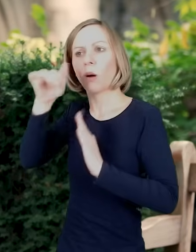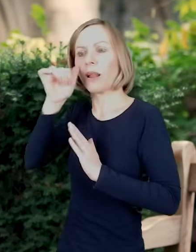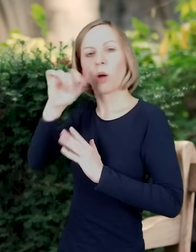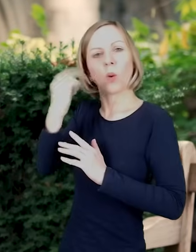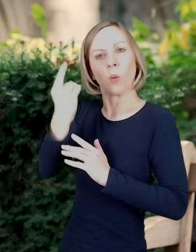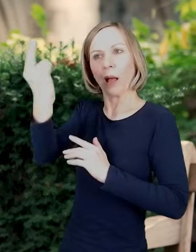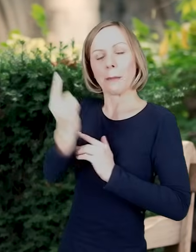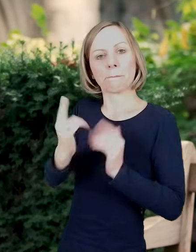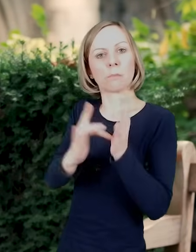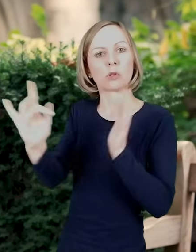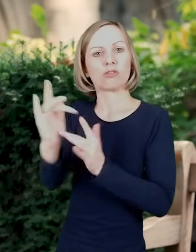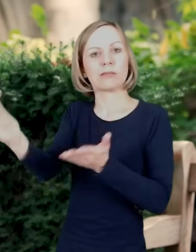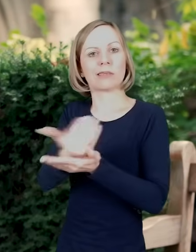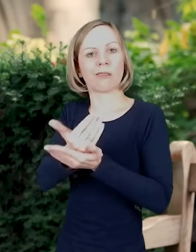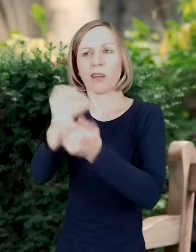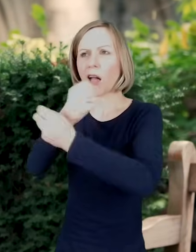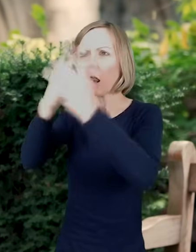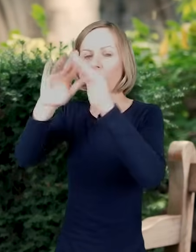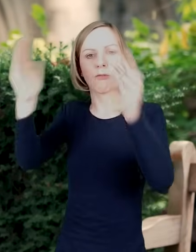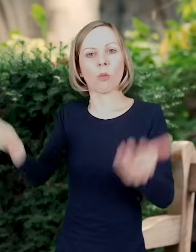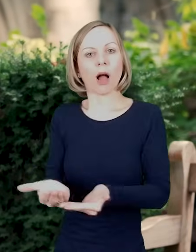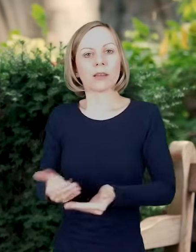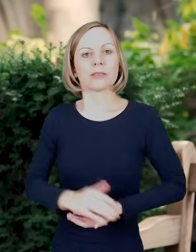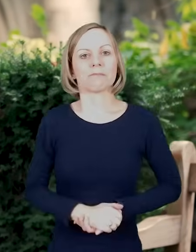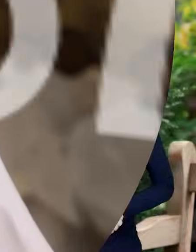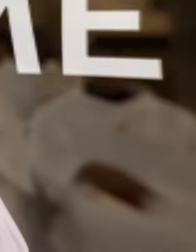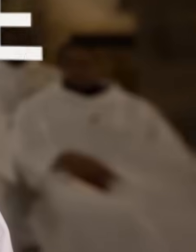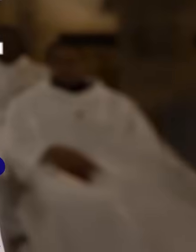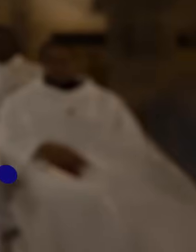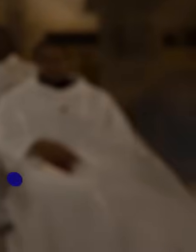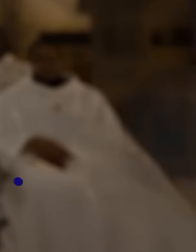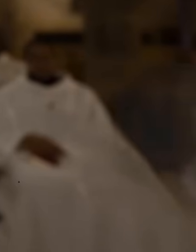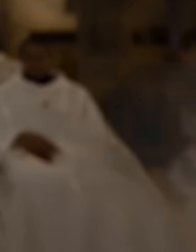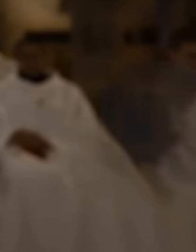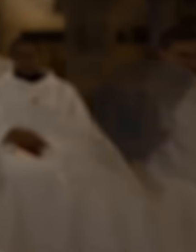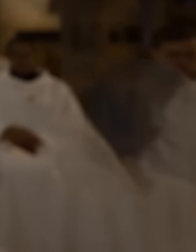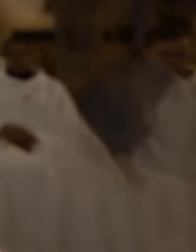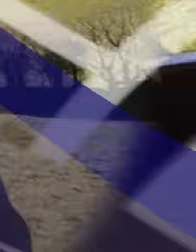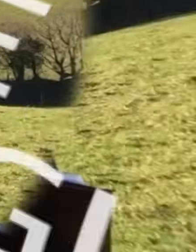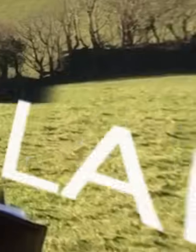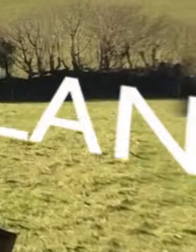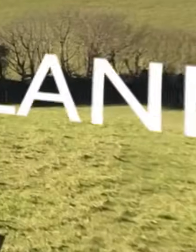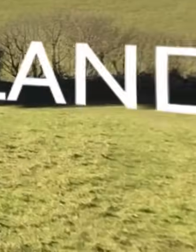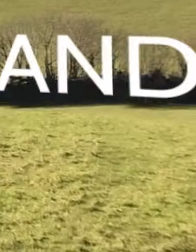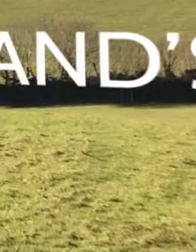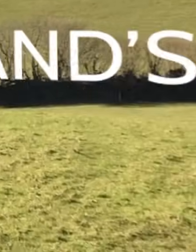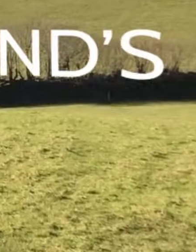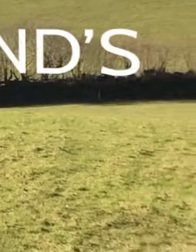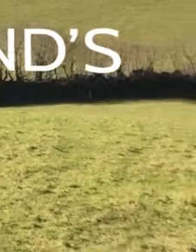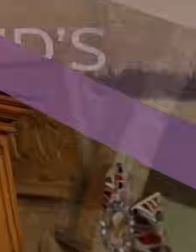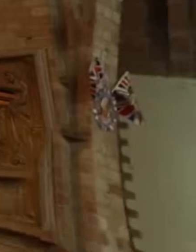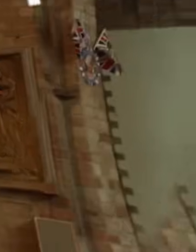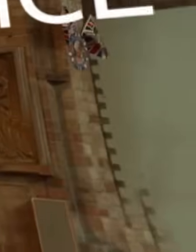that came into the world, our Saviour, Jesus Christ. With God, nothing will be impossible. For he is our